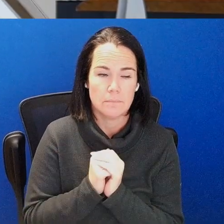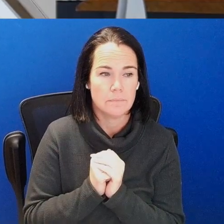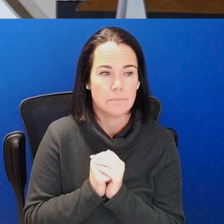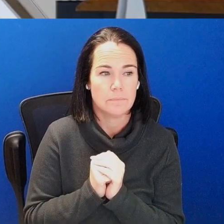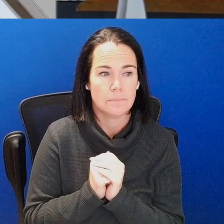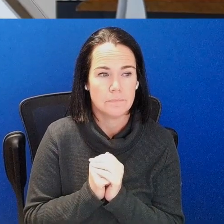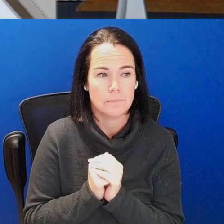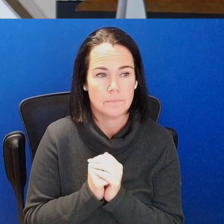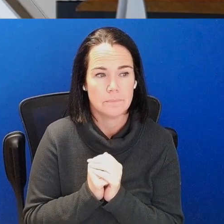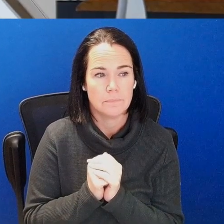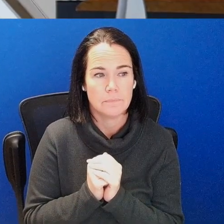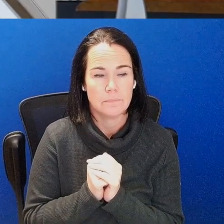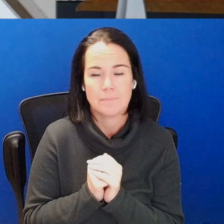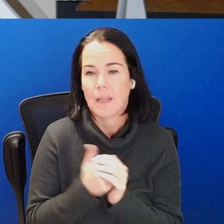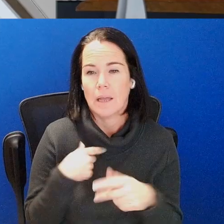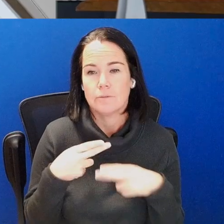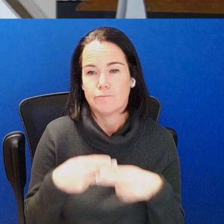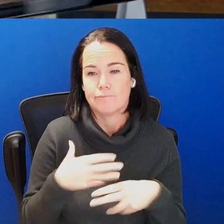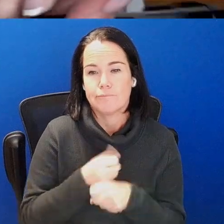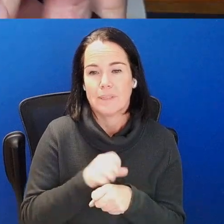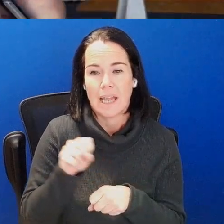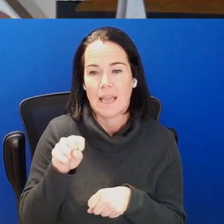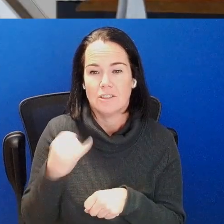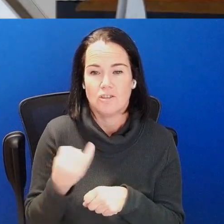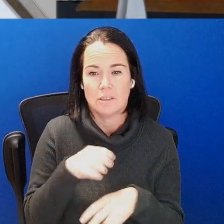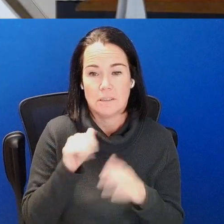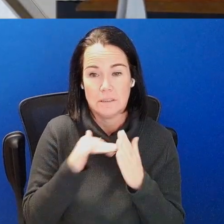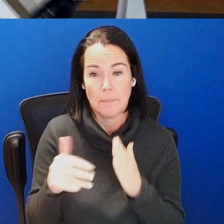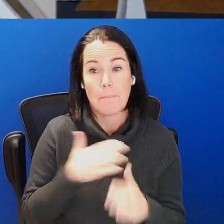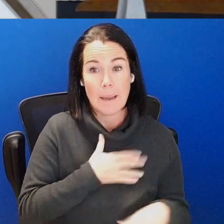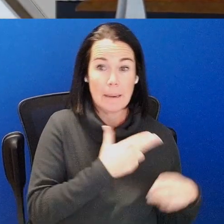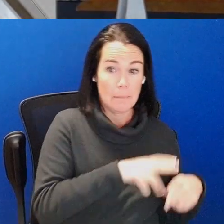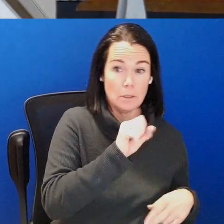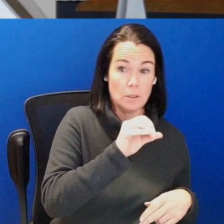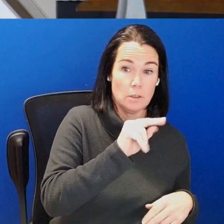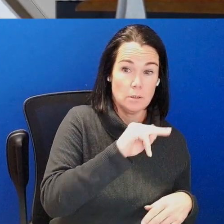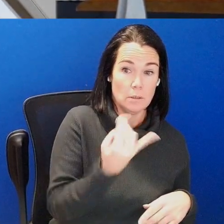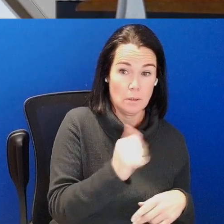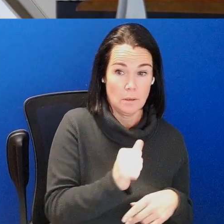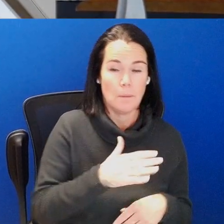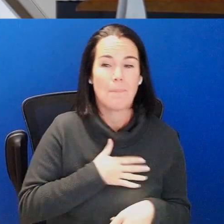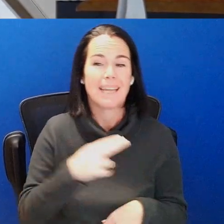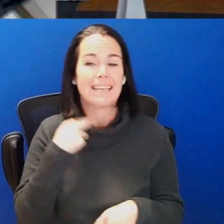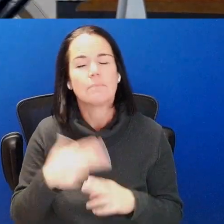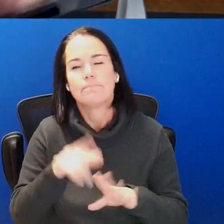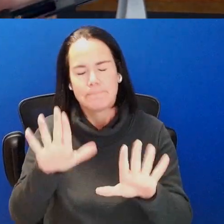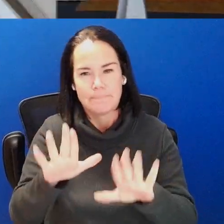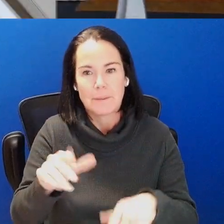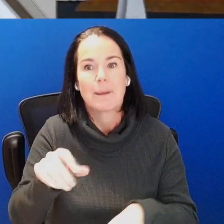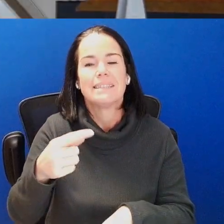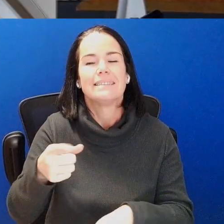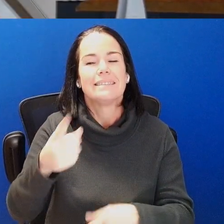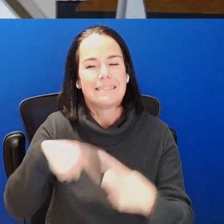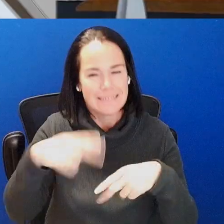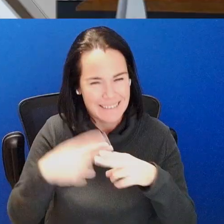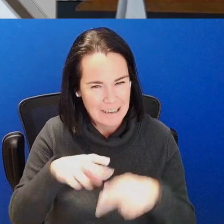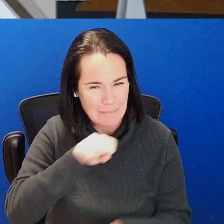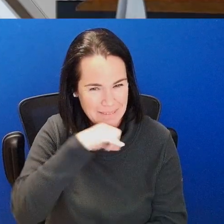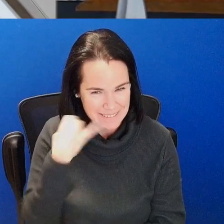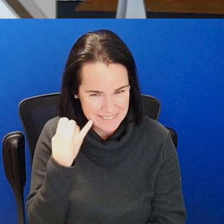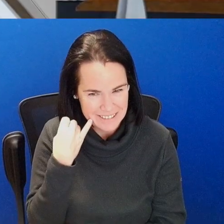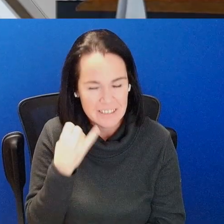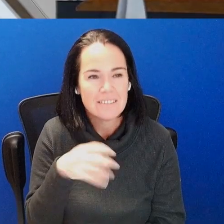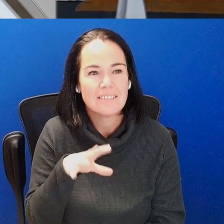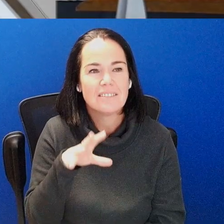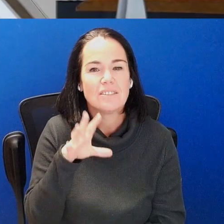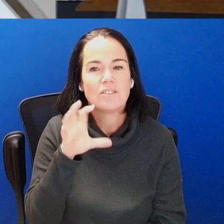SJ Study. I call it SJ Study Hall. So my name is Sonia, and my nickname, my sign name is